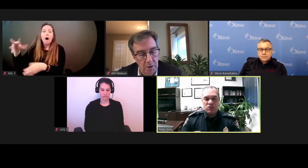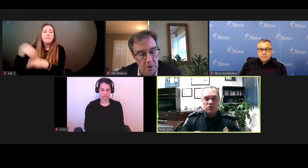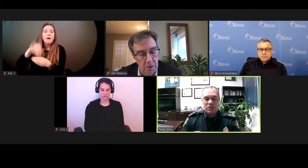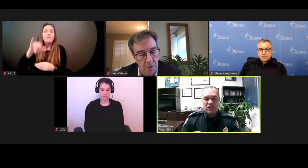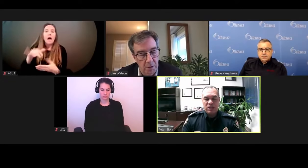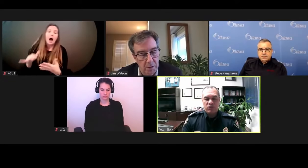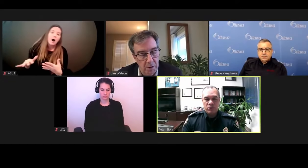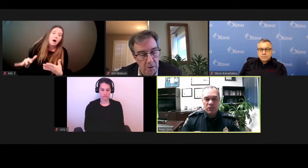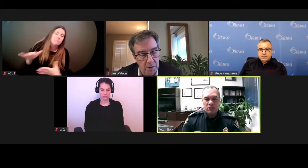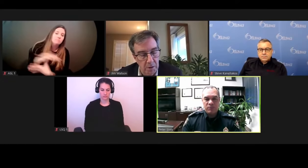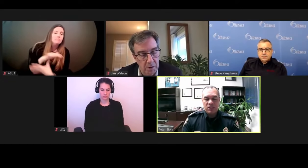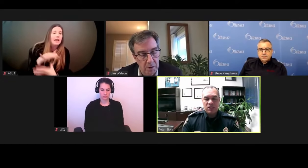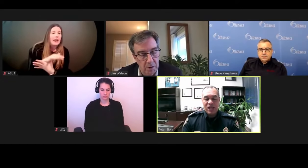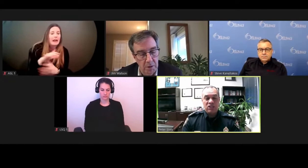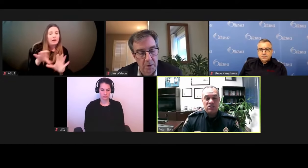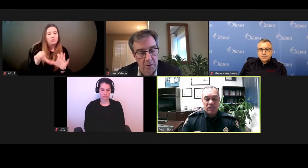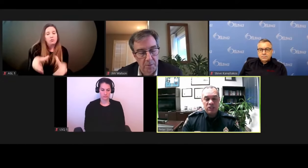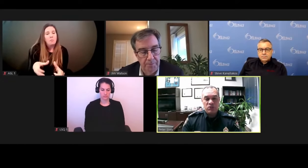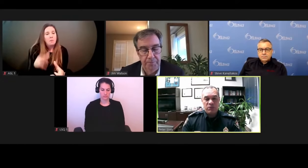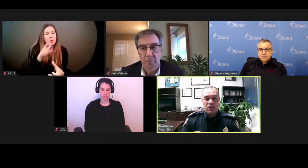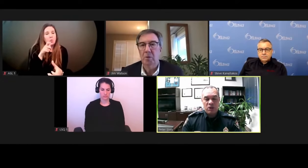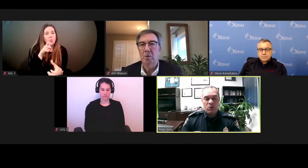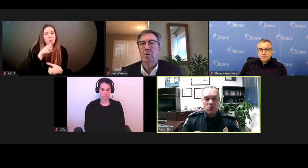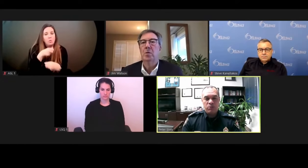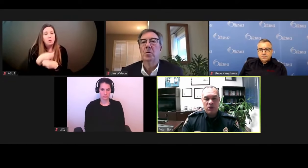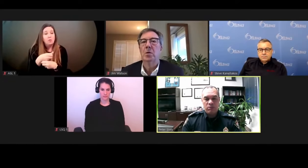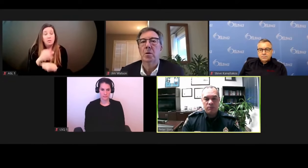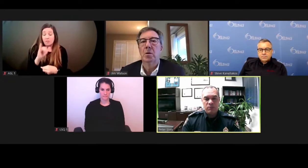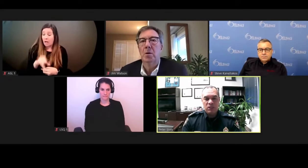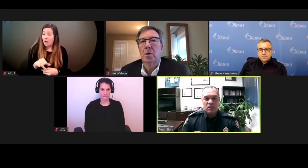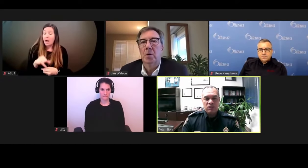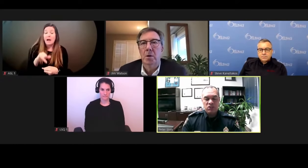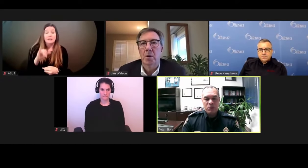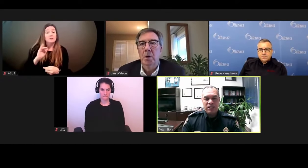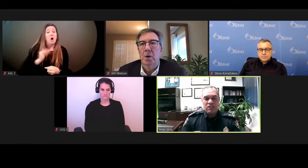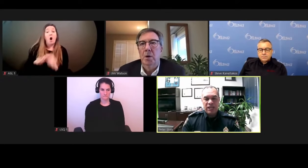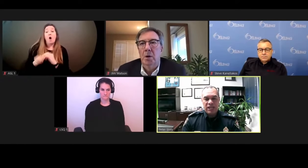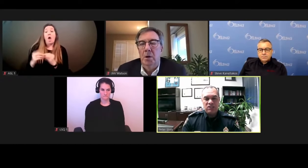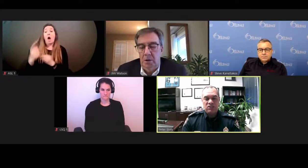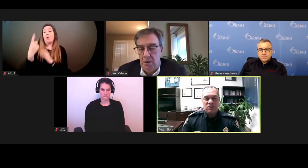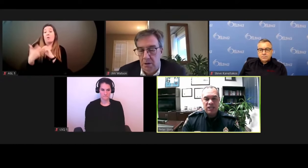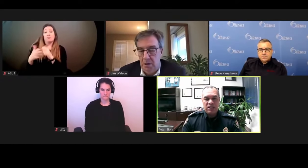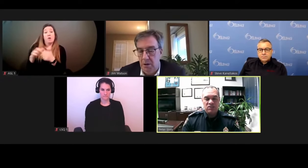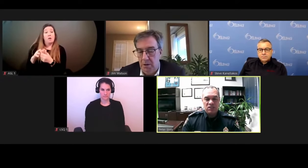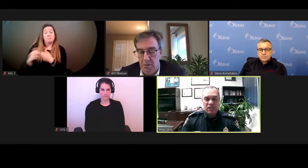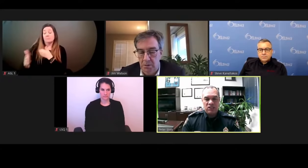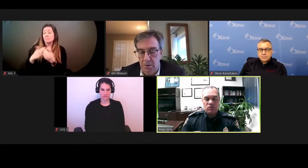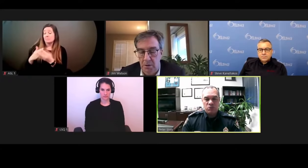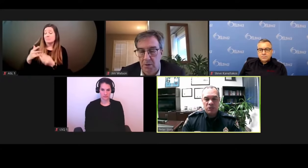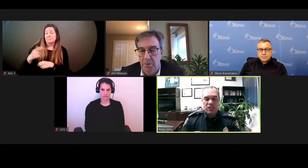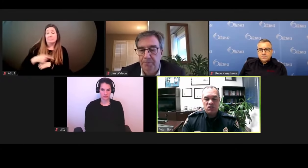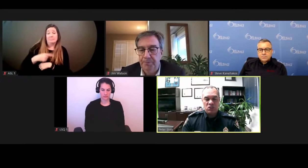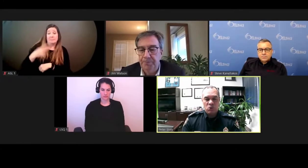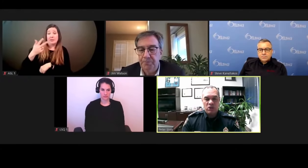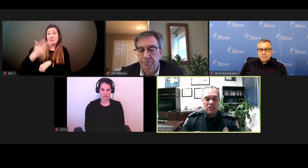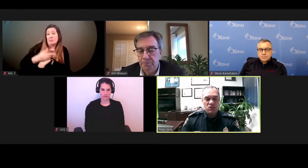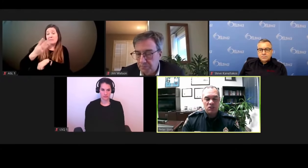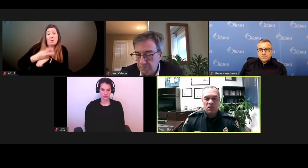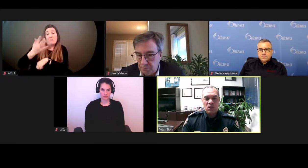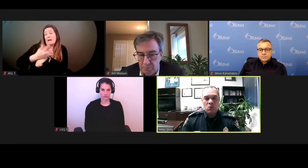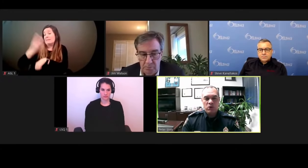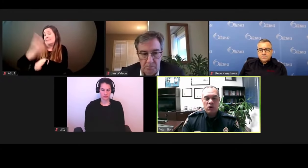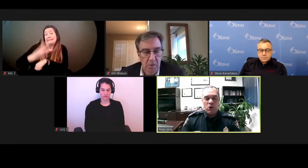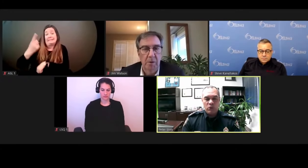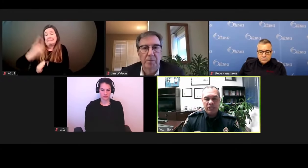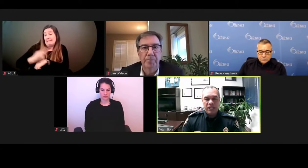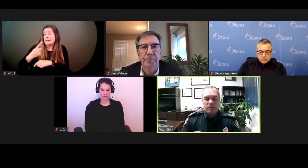transportation group that came through there. That continues to be our number one problem. Despite days and days and days of communication and coordination,